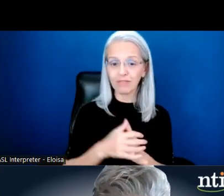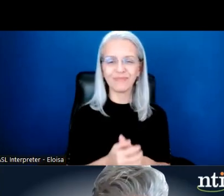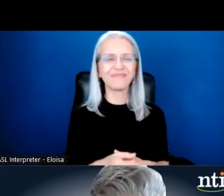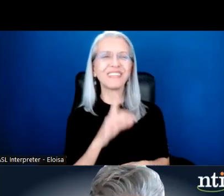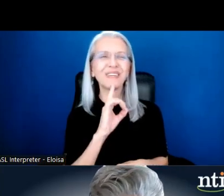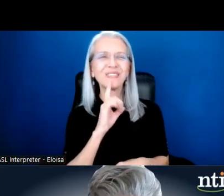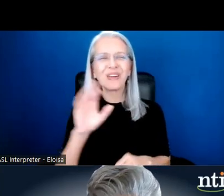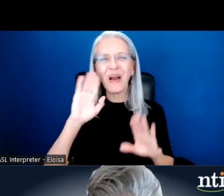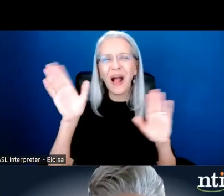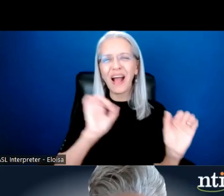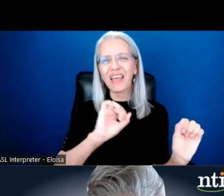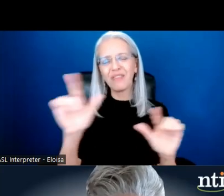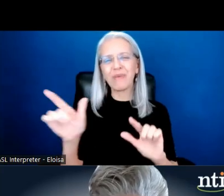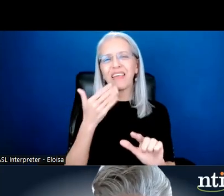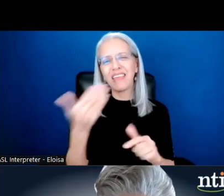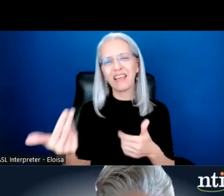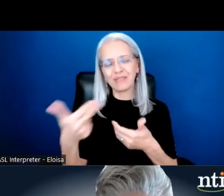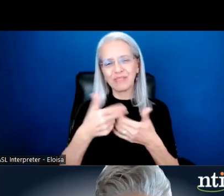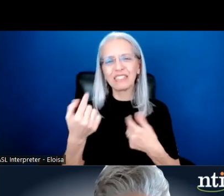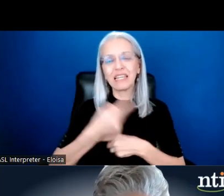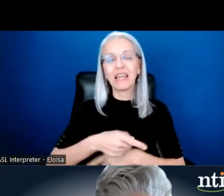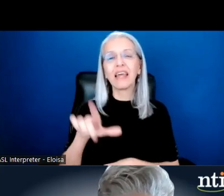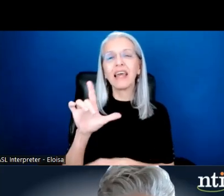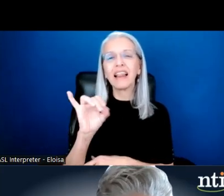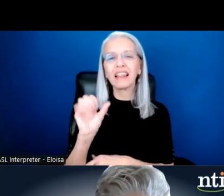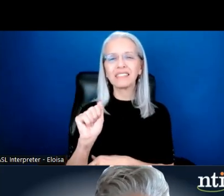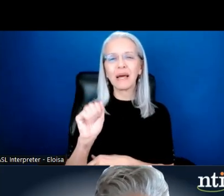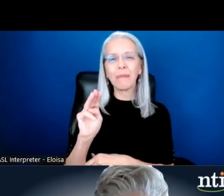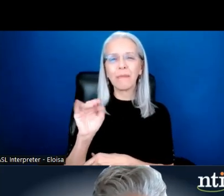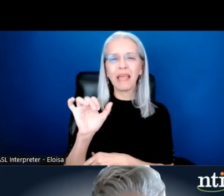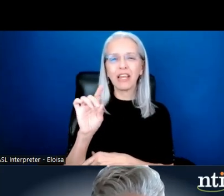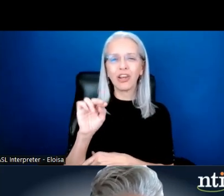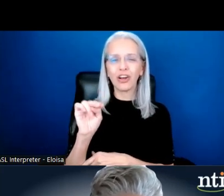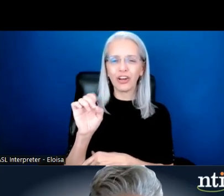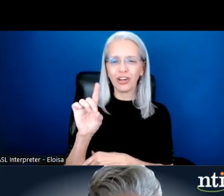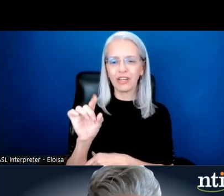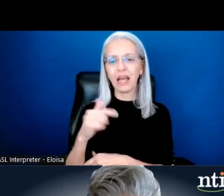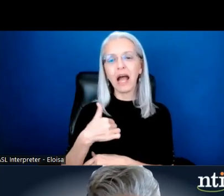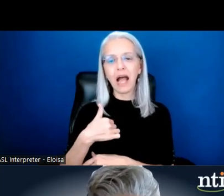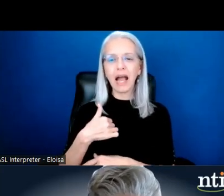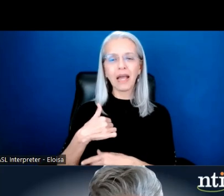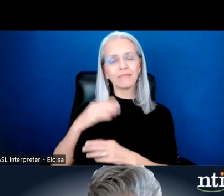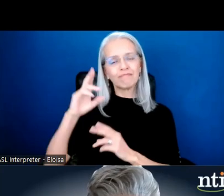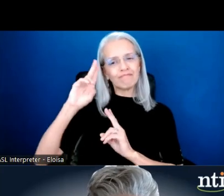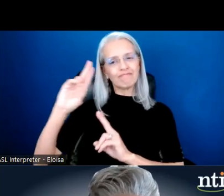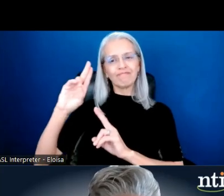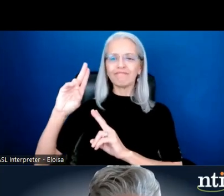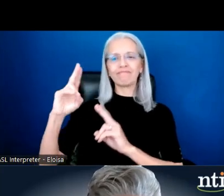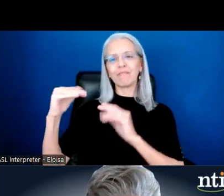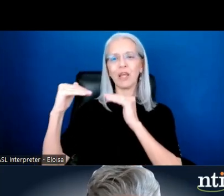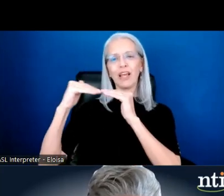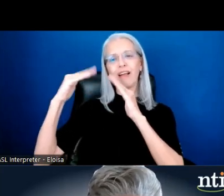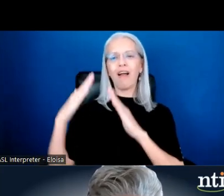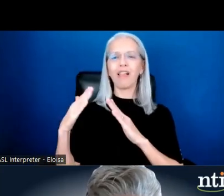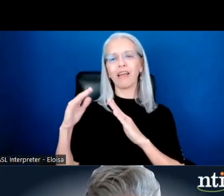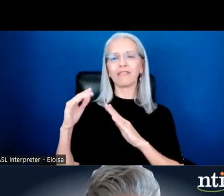Hi, everybody. Thanks for being here today. I'm Lisa Maynard. I am the esteemed colleague of my